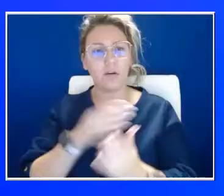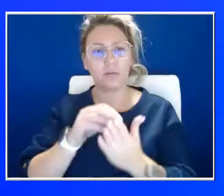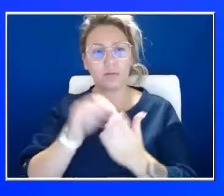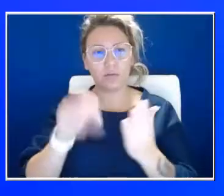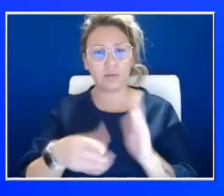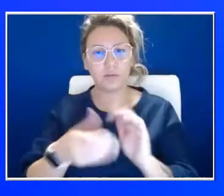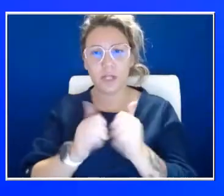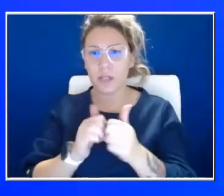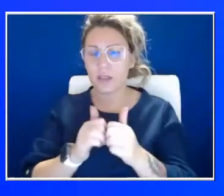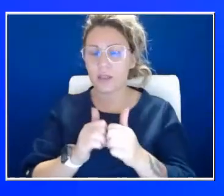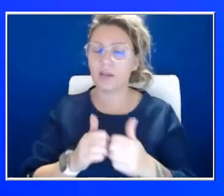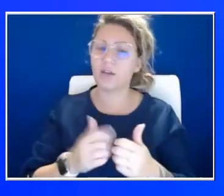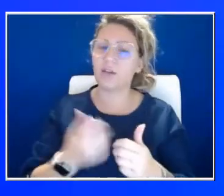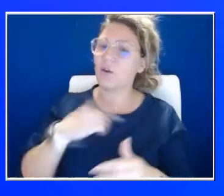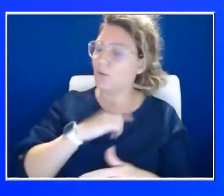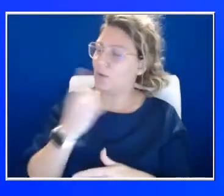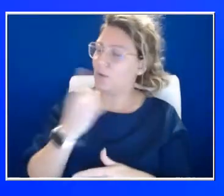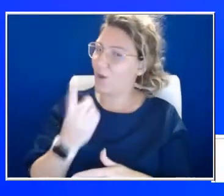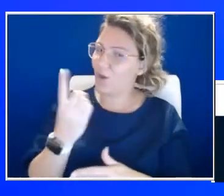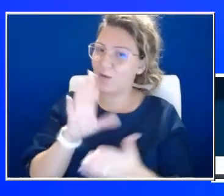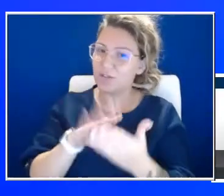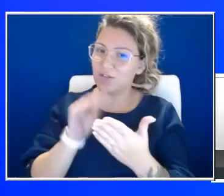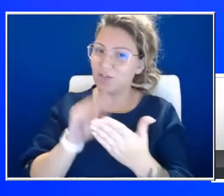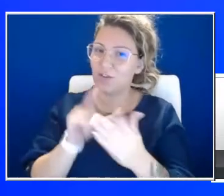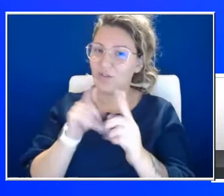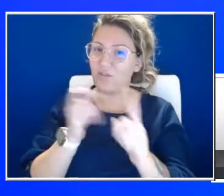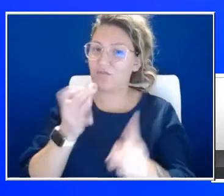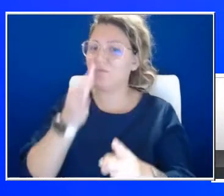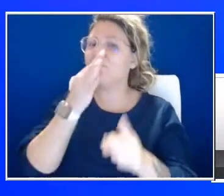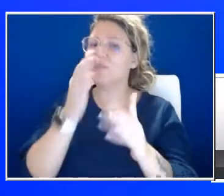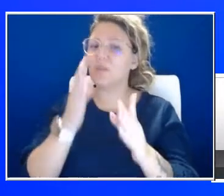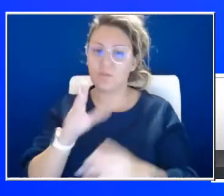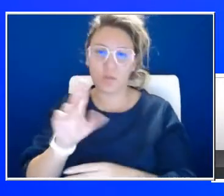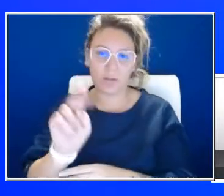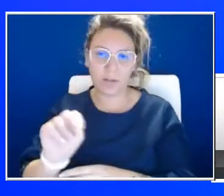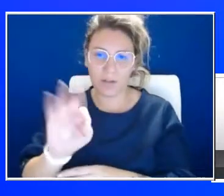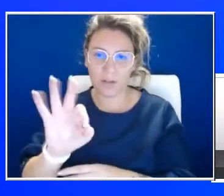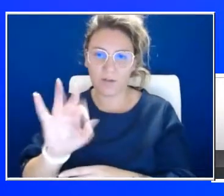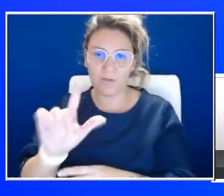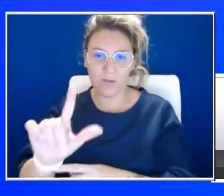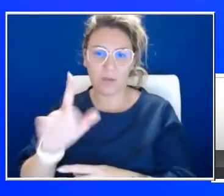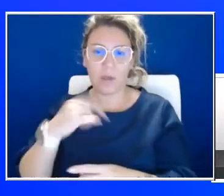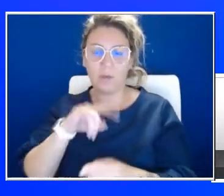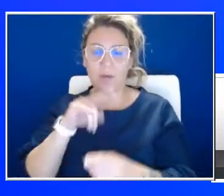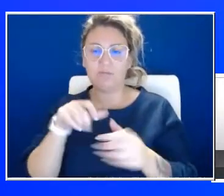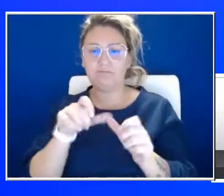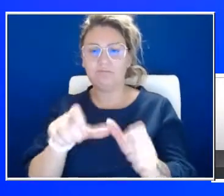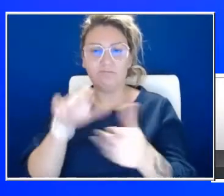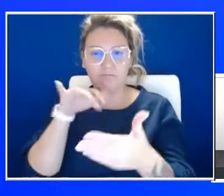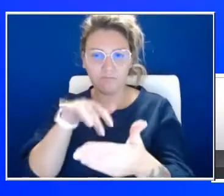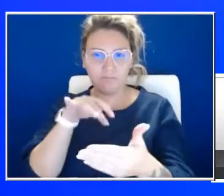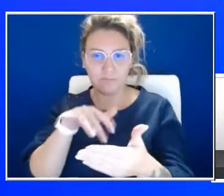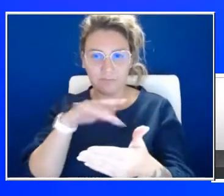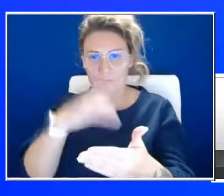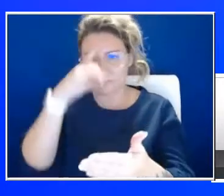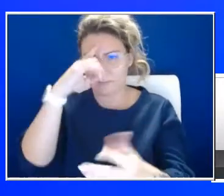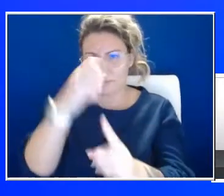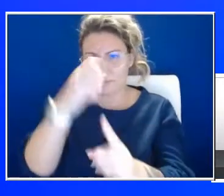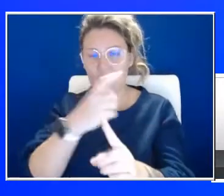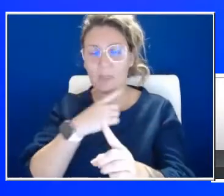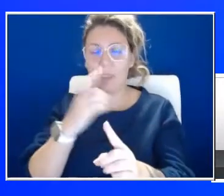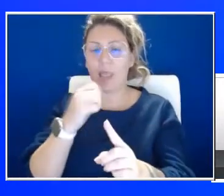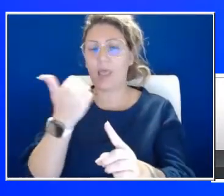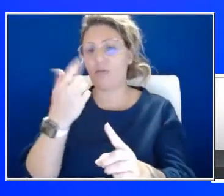Jessica, we always learn from our experts at the NFL who continue to study concussion and head injuries and other catastrophic injuries. And